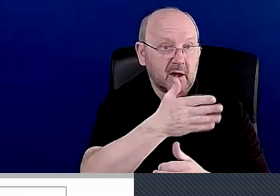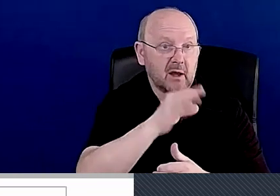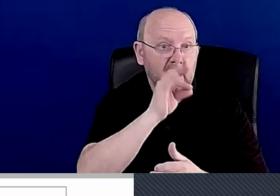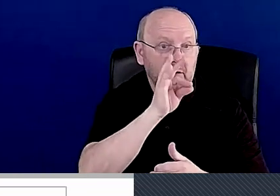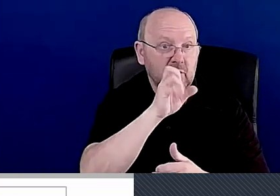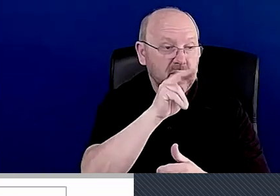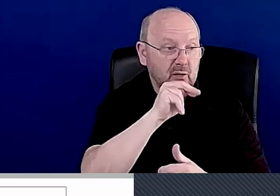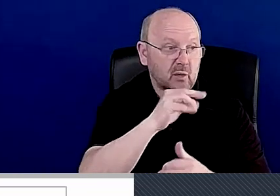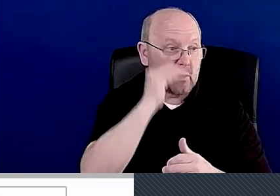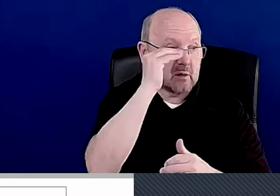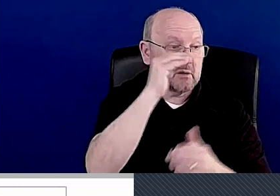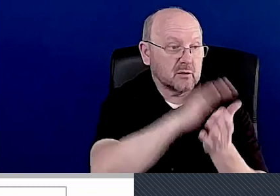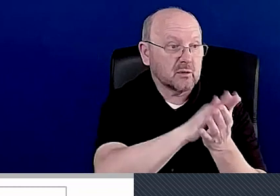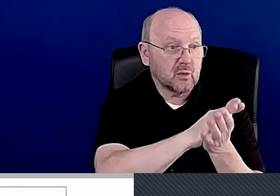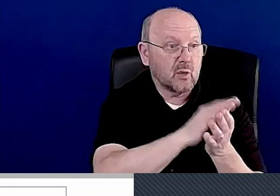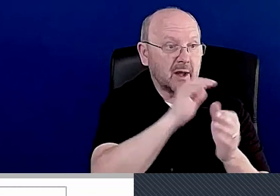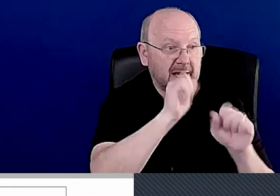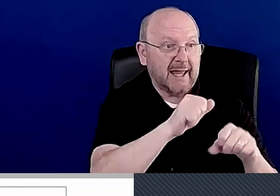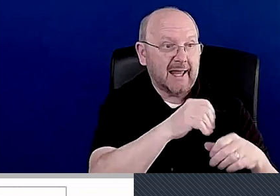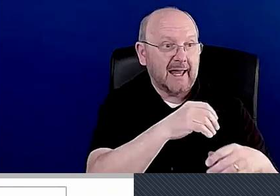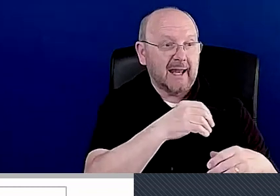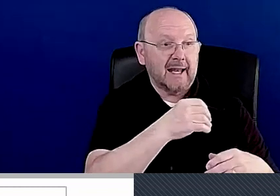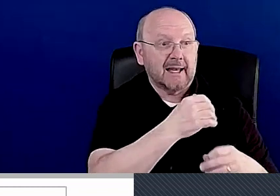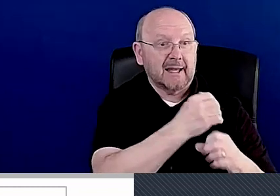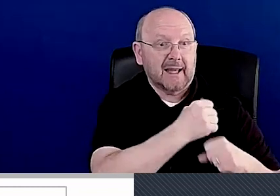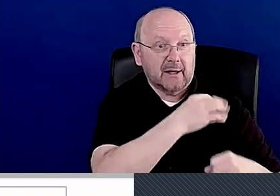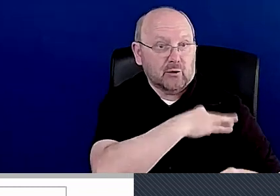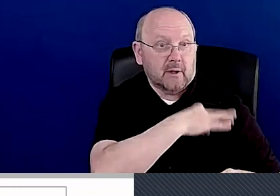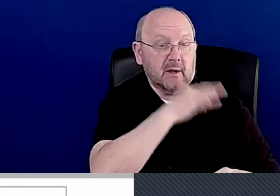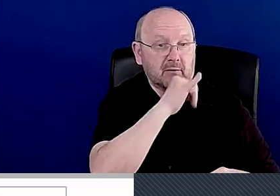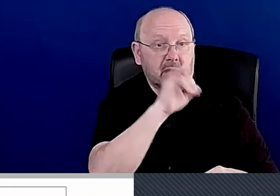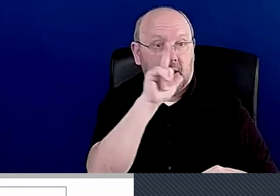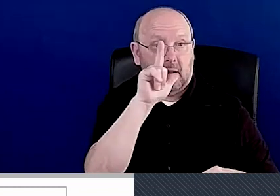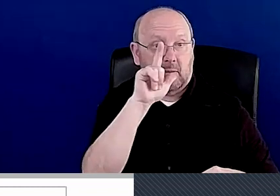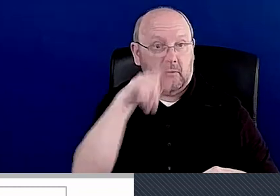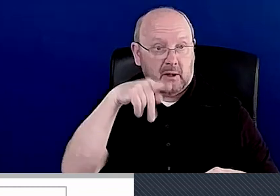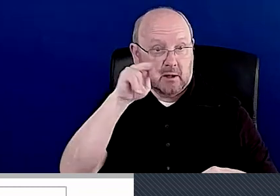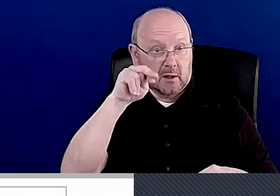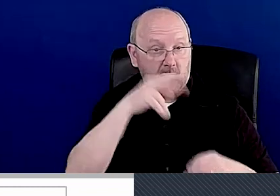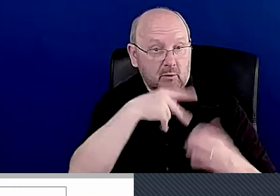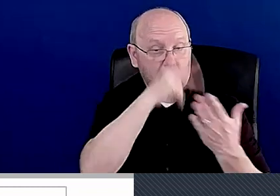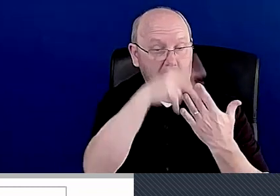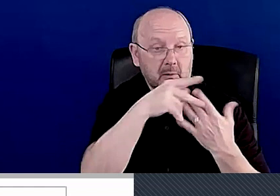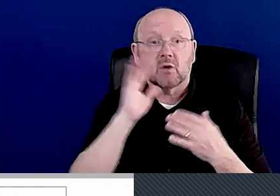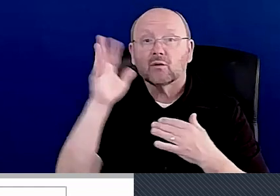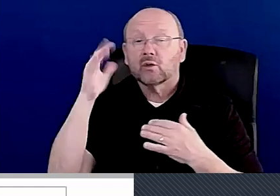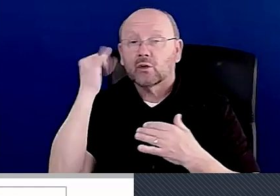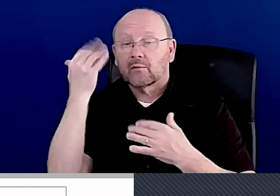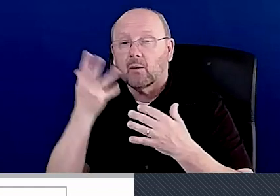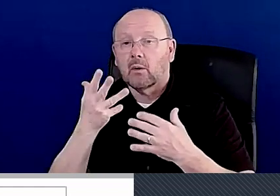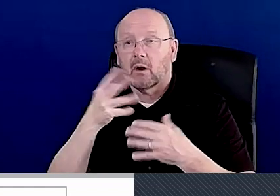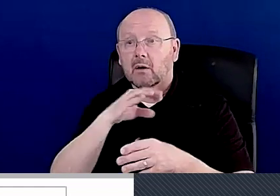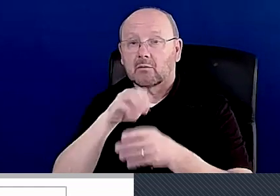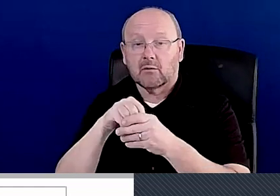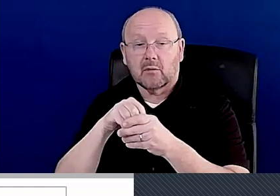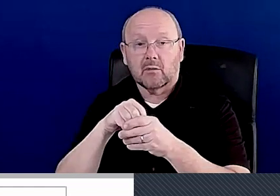getting into the LVN program. So if in the future, if they were to want to continue studying here and they take a program that requires